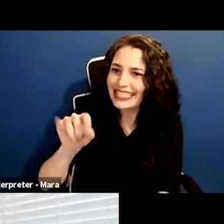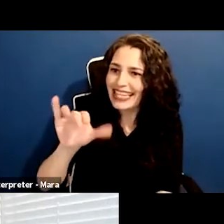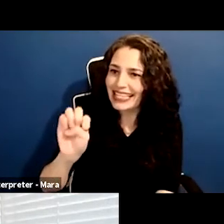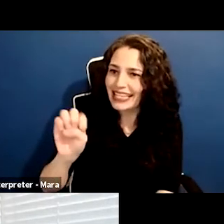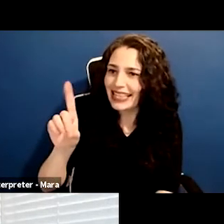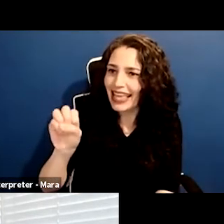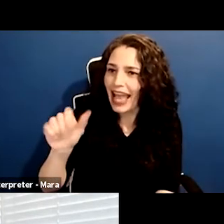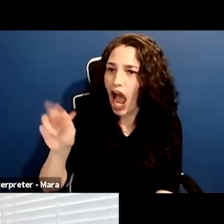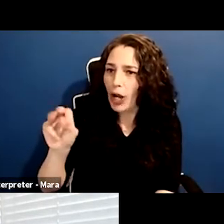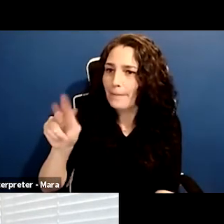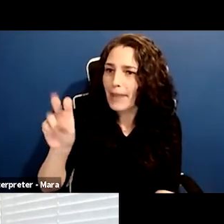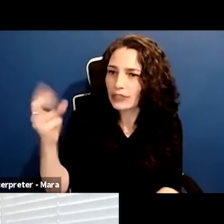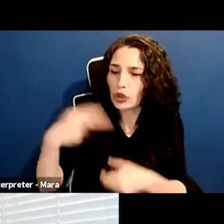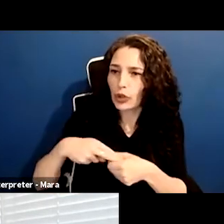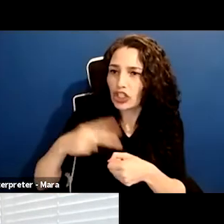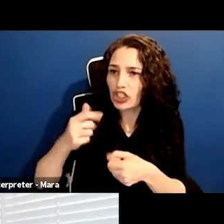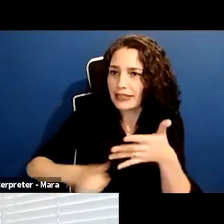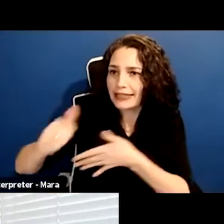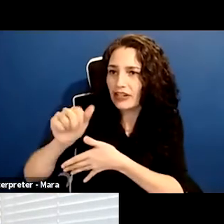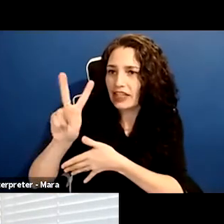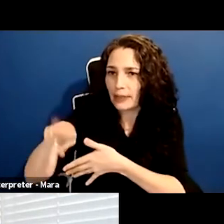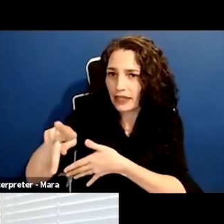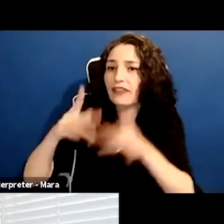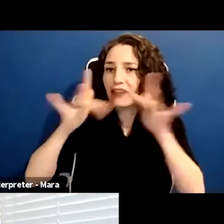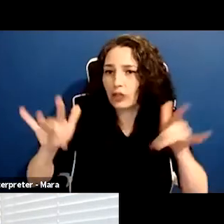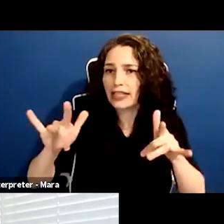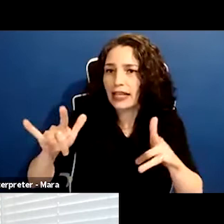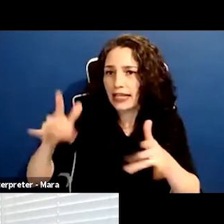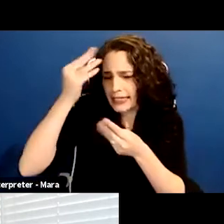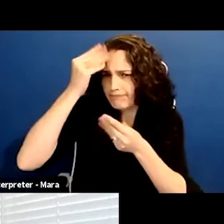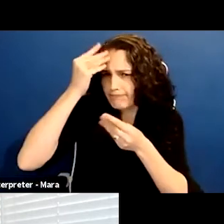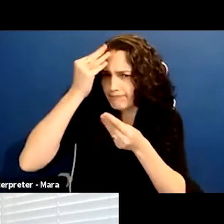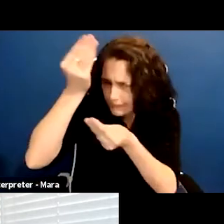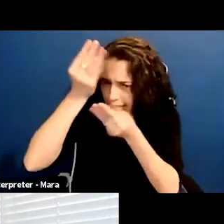Armas, who is the Senior Vice President of Diverse Insights